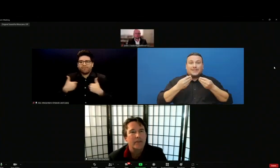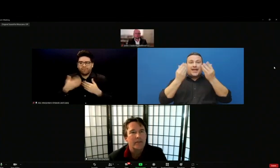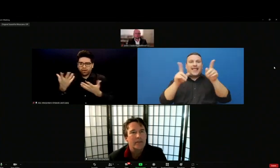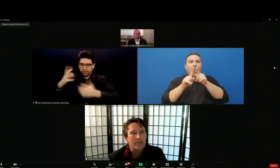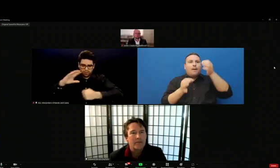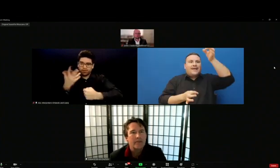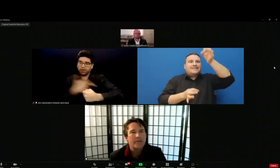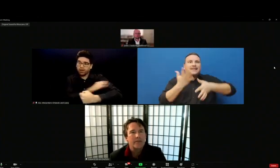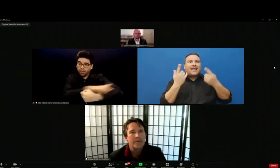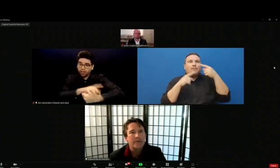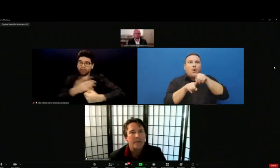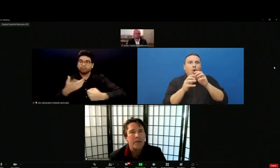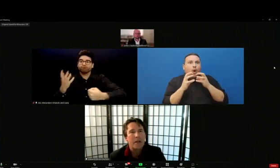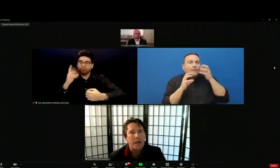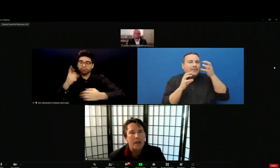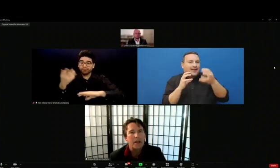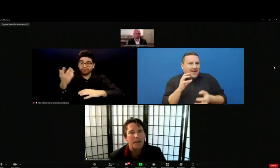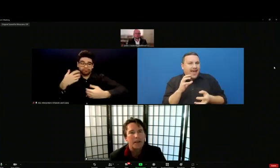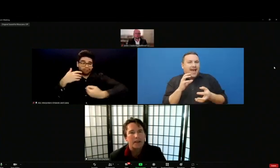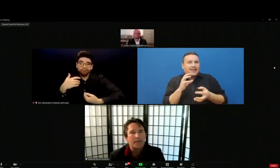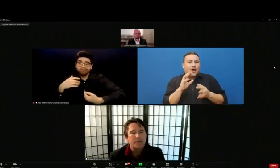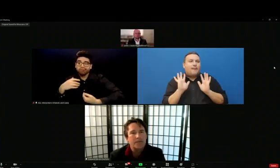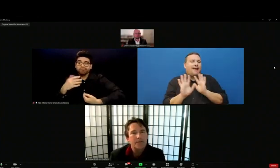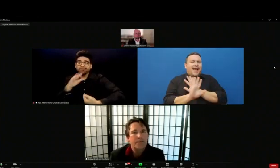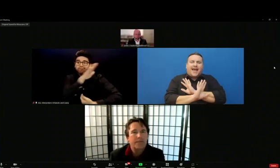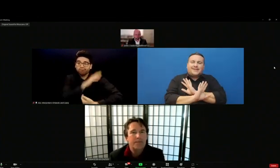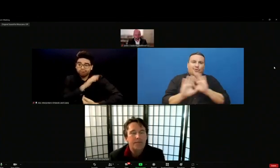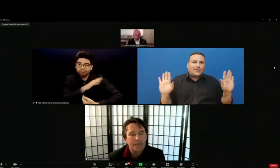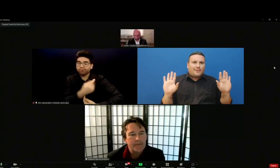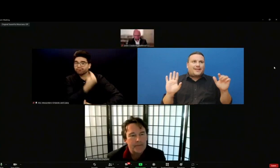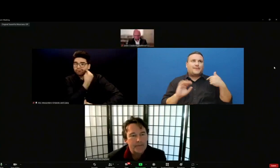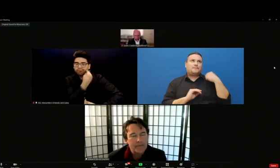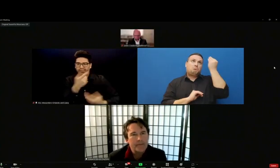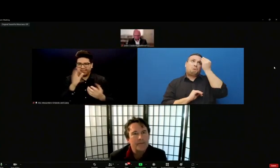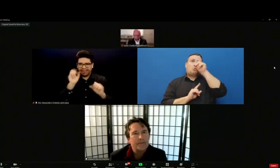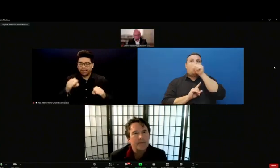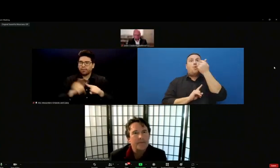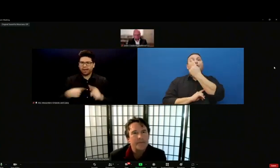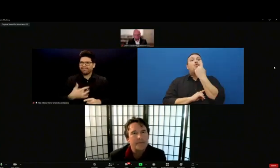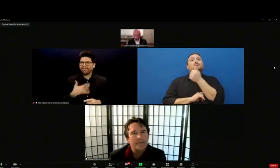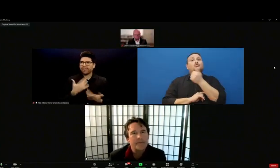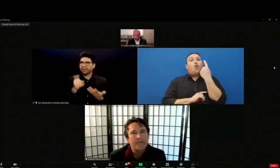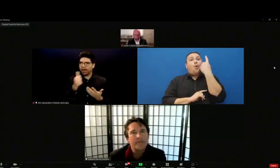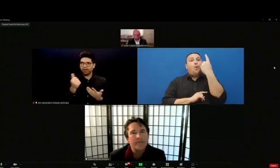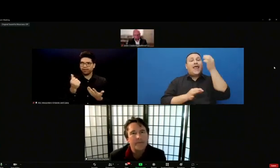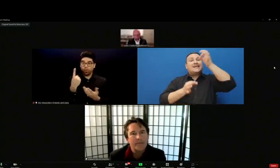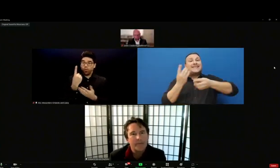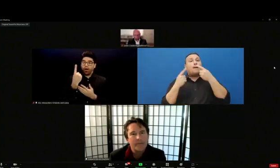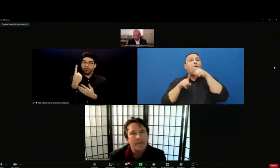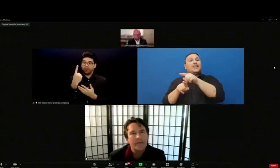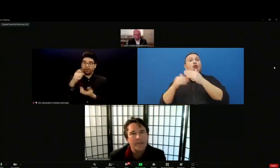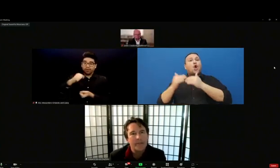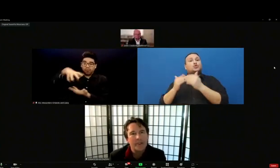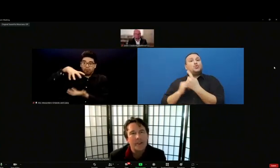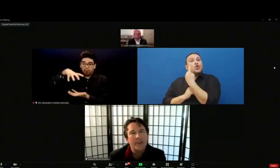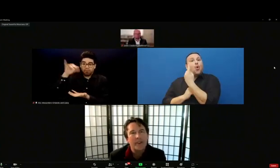simultaneous constructions. But in no way I would consider a single simultaneous construction depicting an